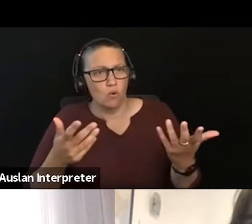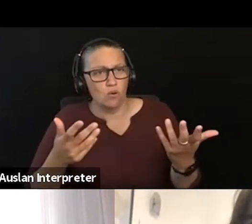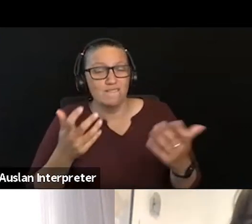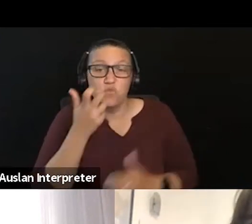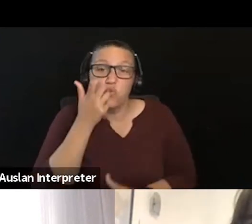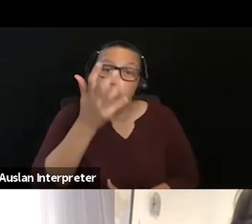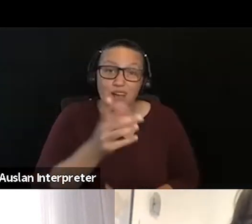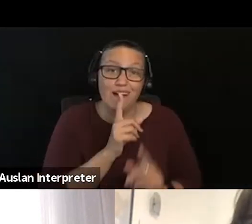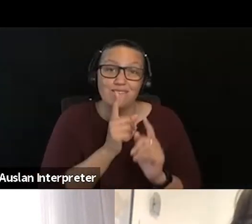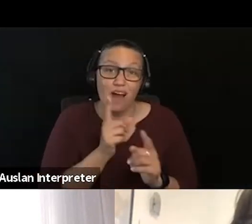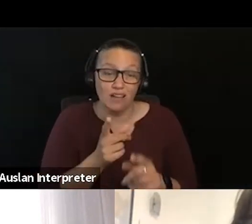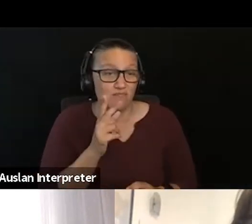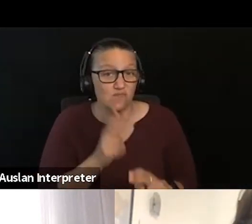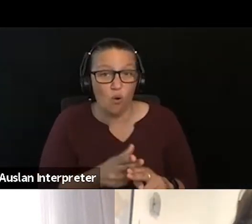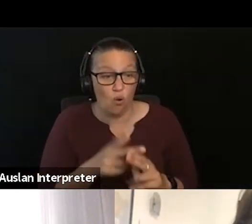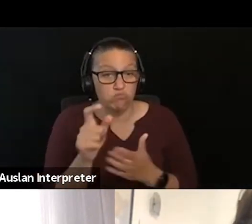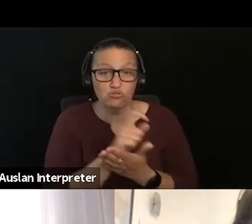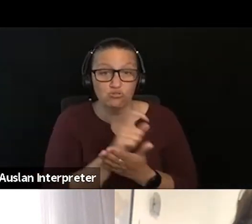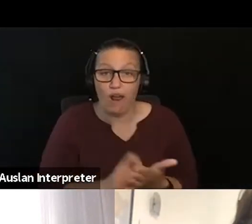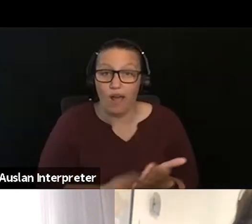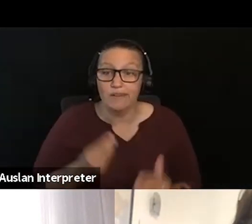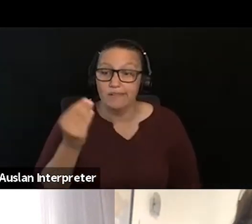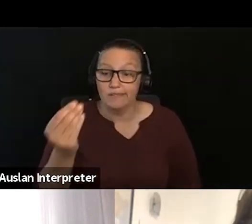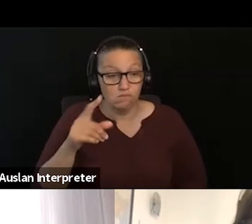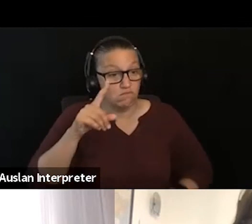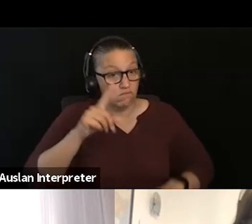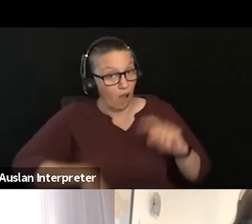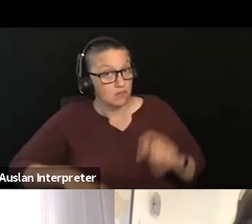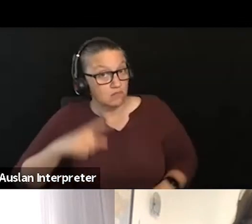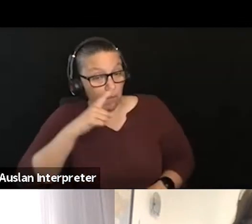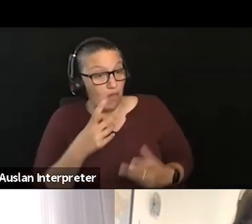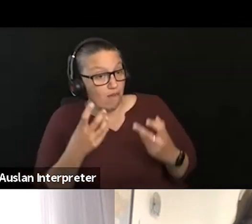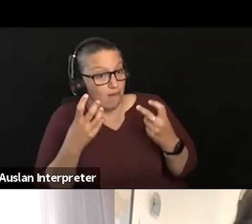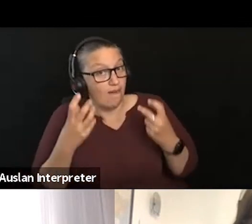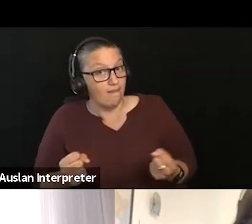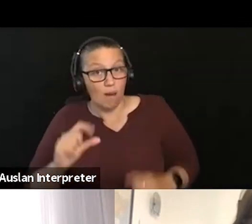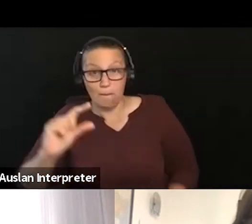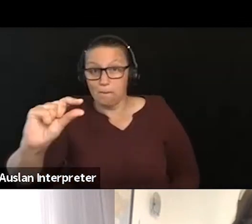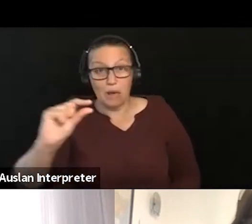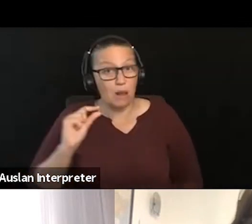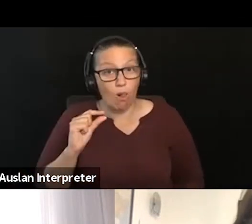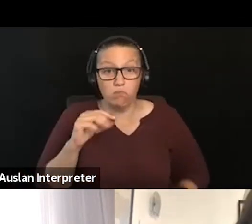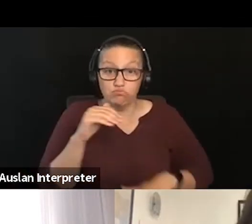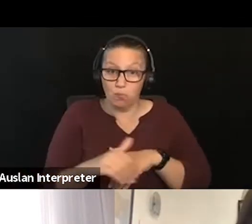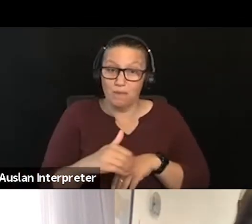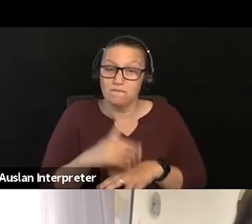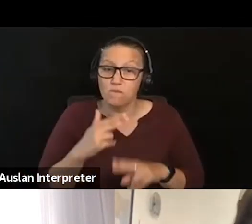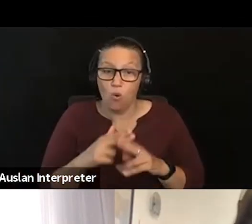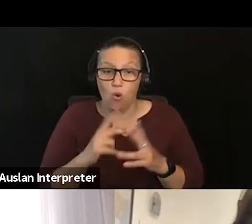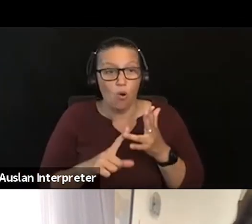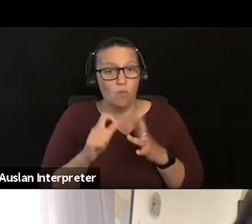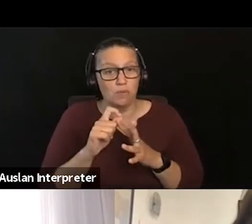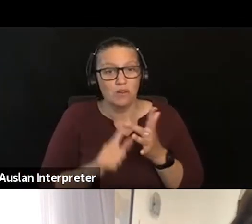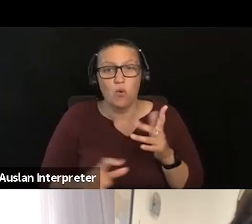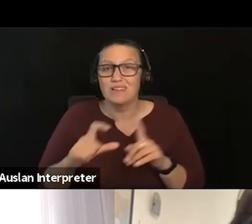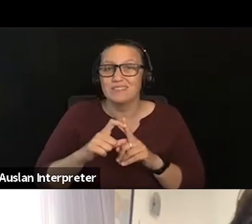as that the majority of people actually seem to have minimal problems with opiate prescribing. Yeah, and I